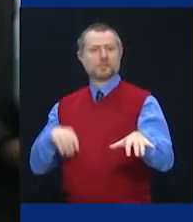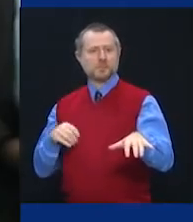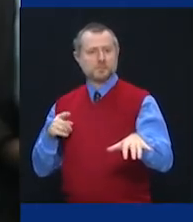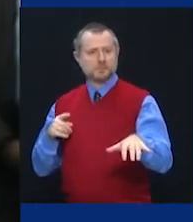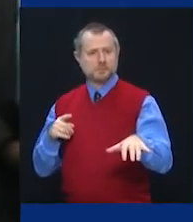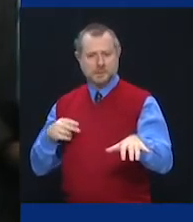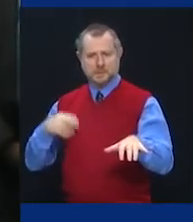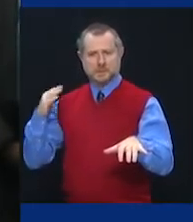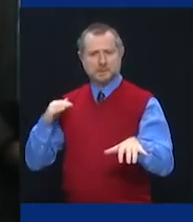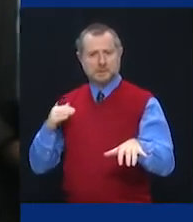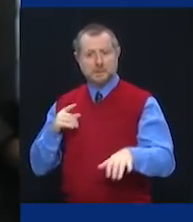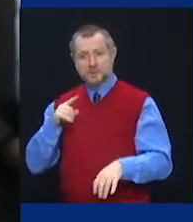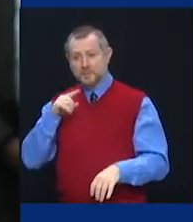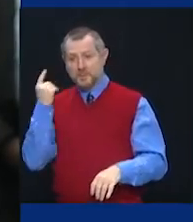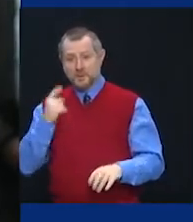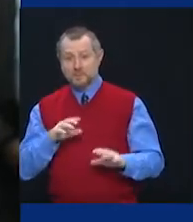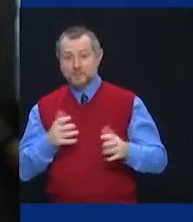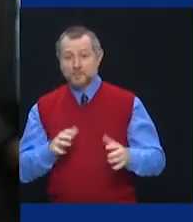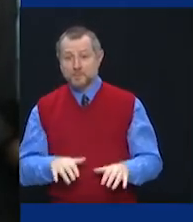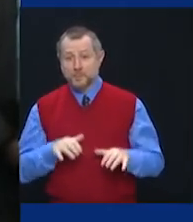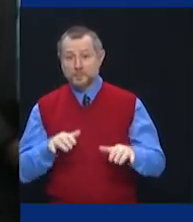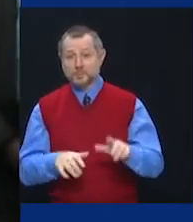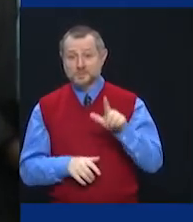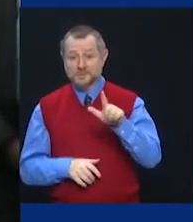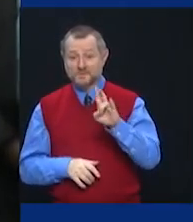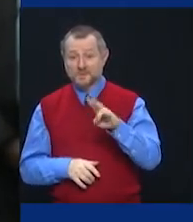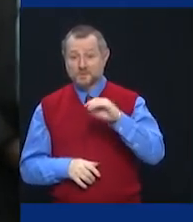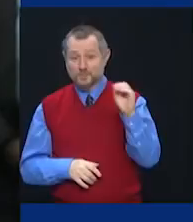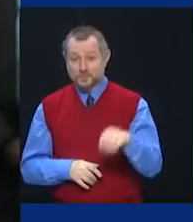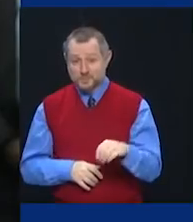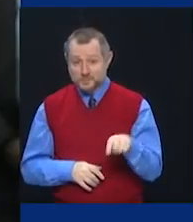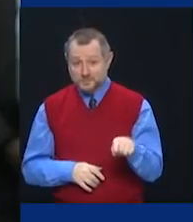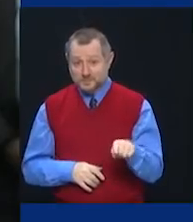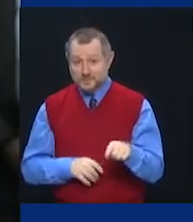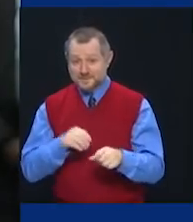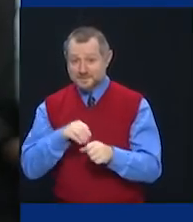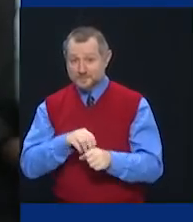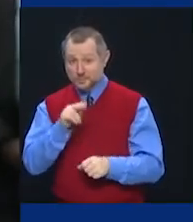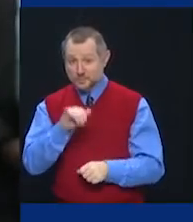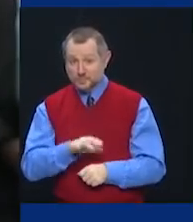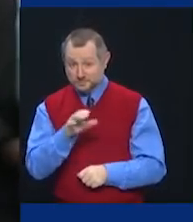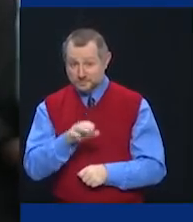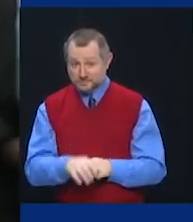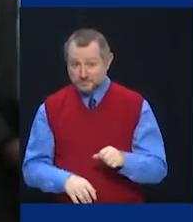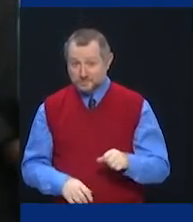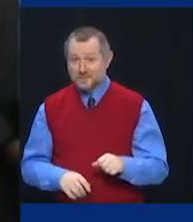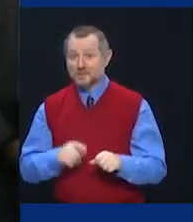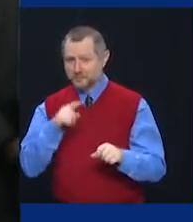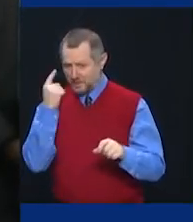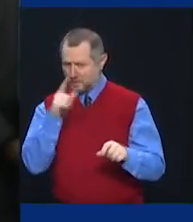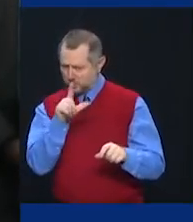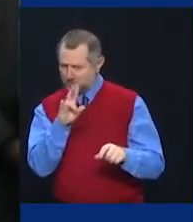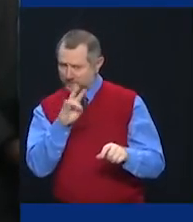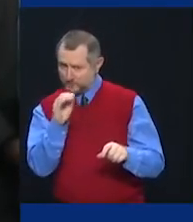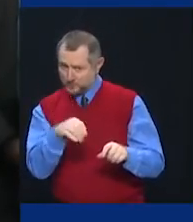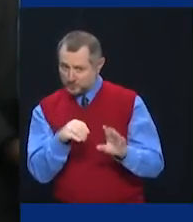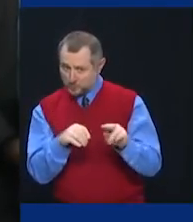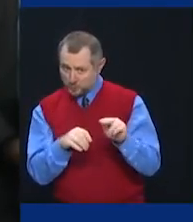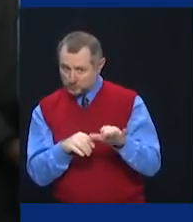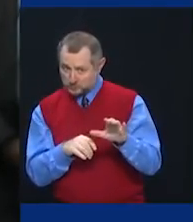Black population, 27% of the people in New York City are black.